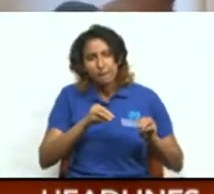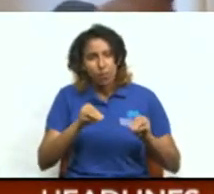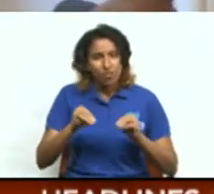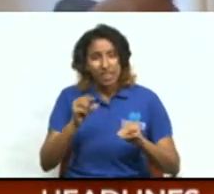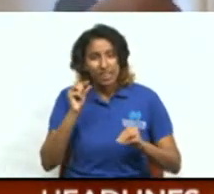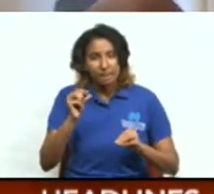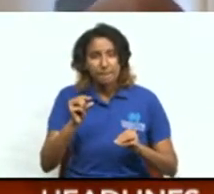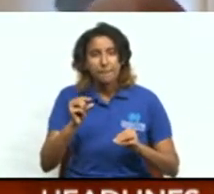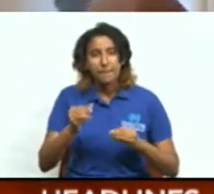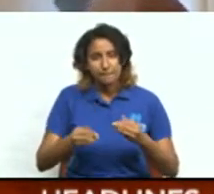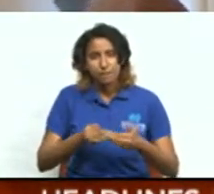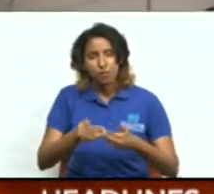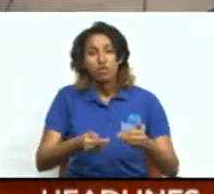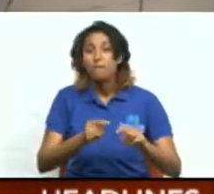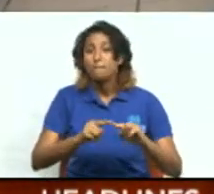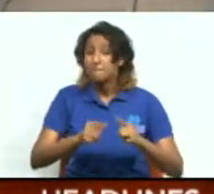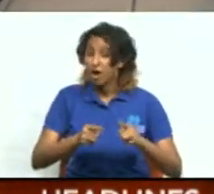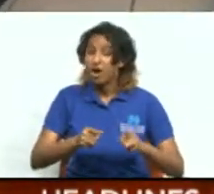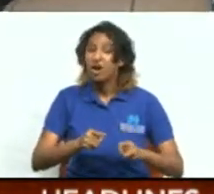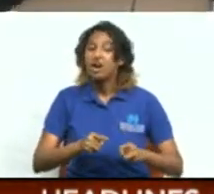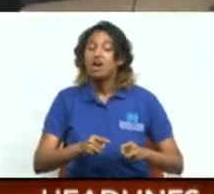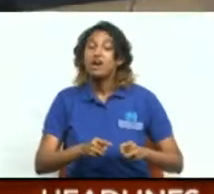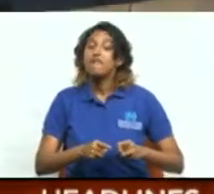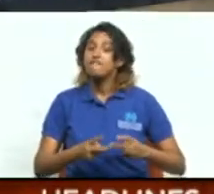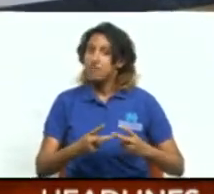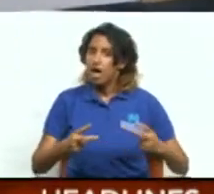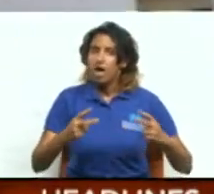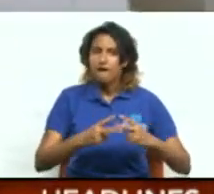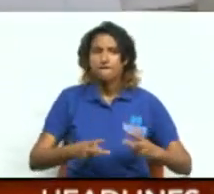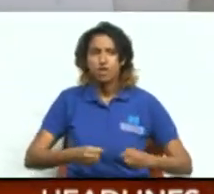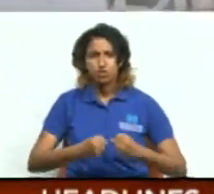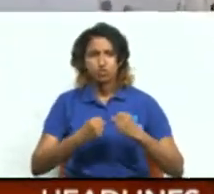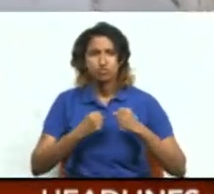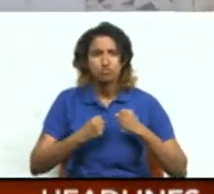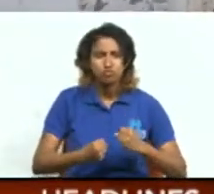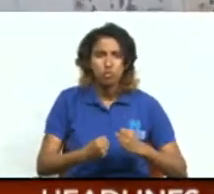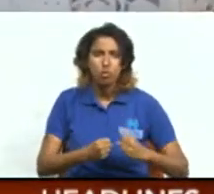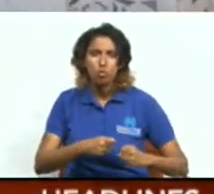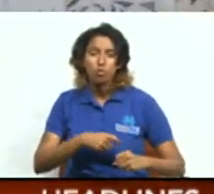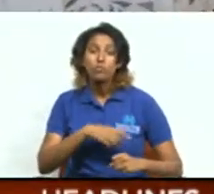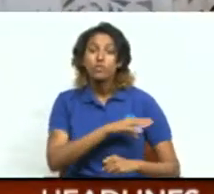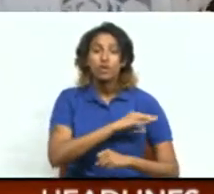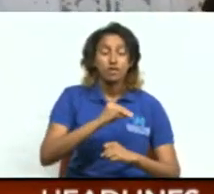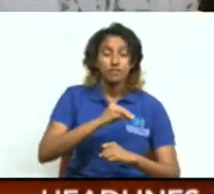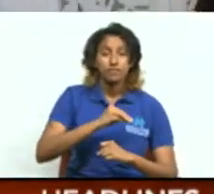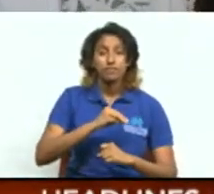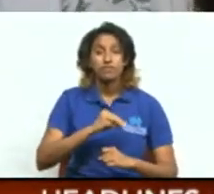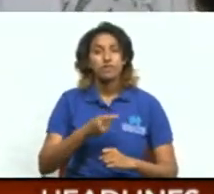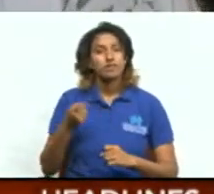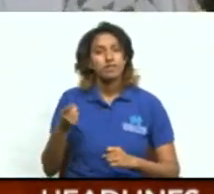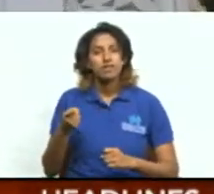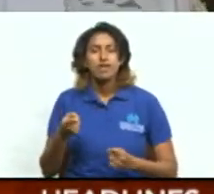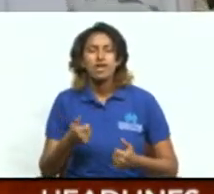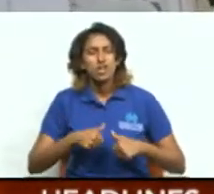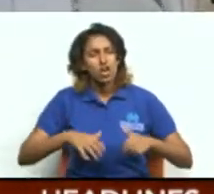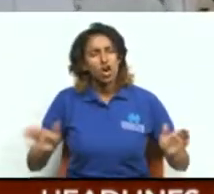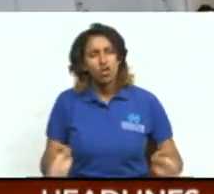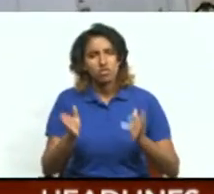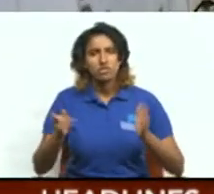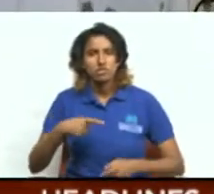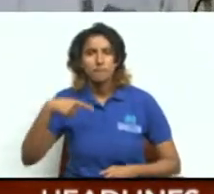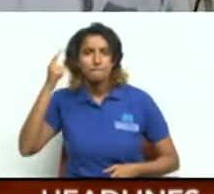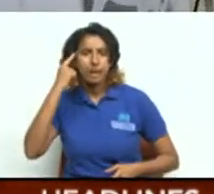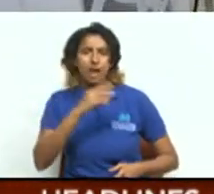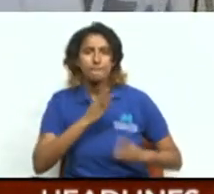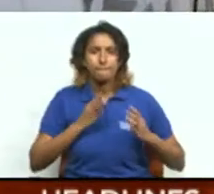they have a big impact. Joseph Pilates was a big proponent of mind-body connection, which is important here. You're